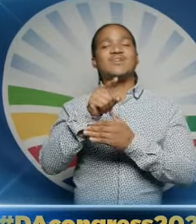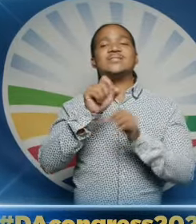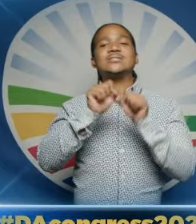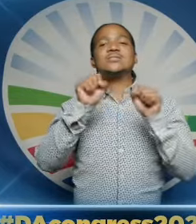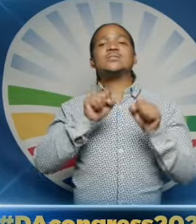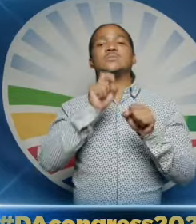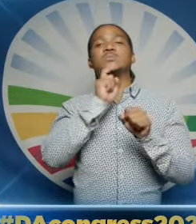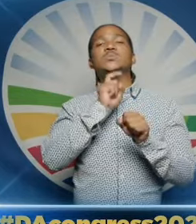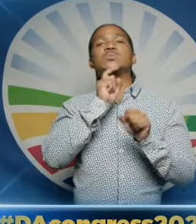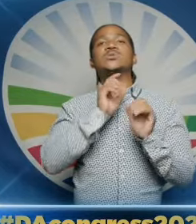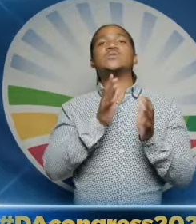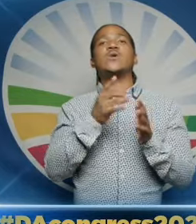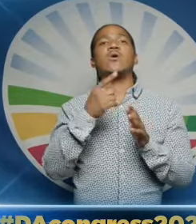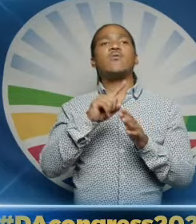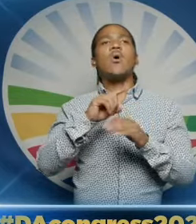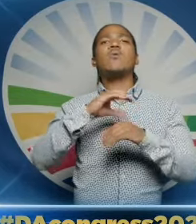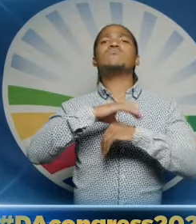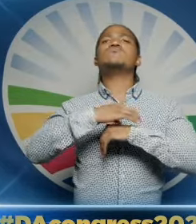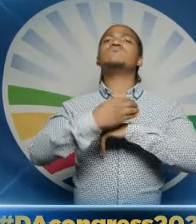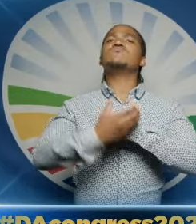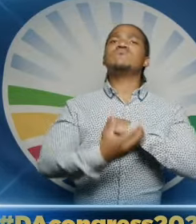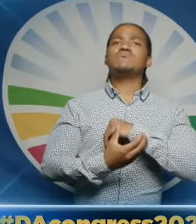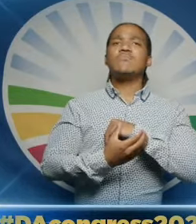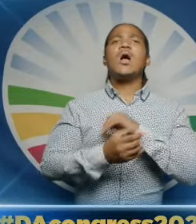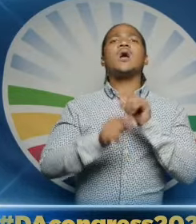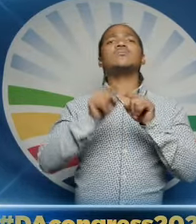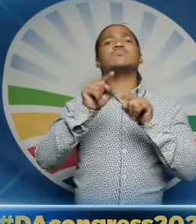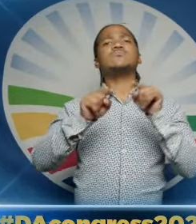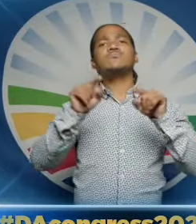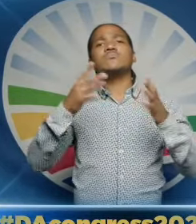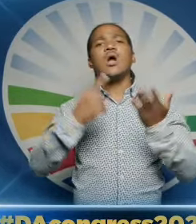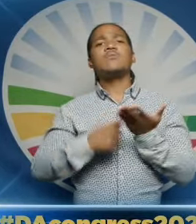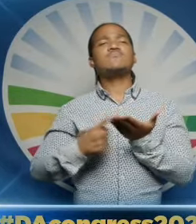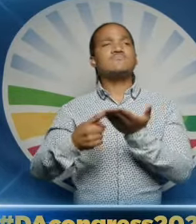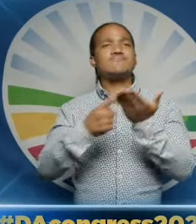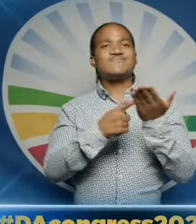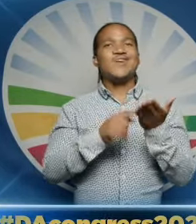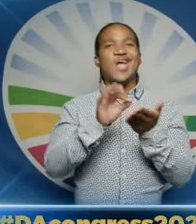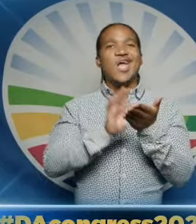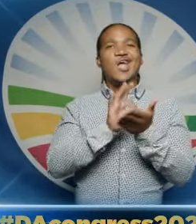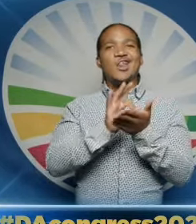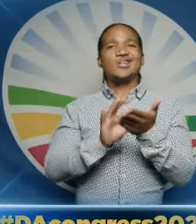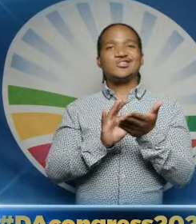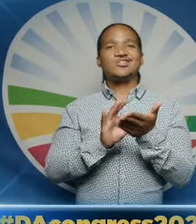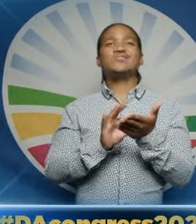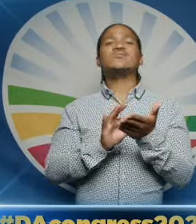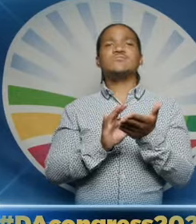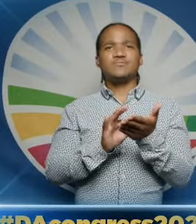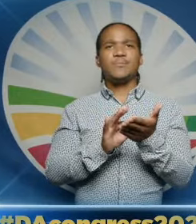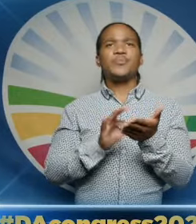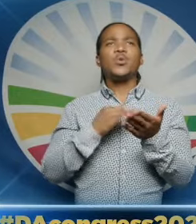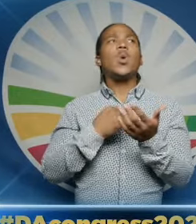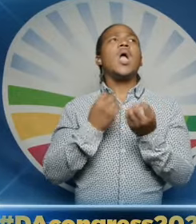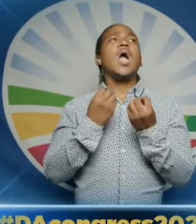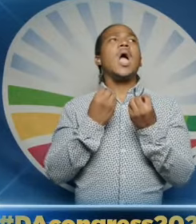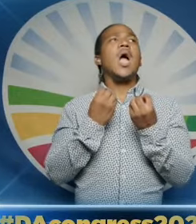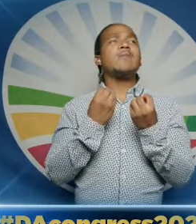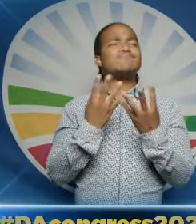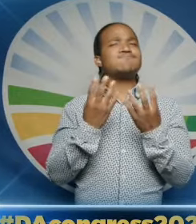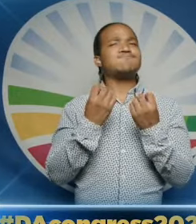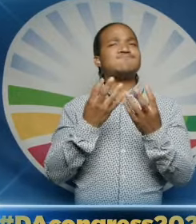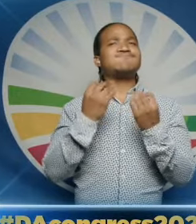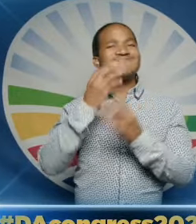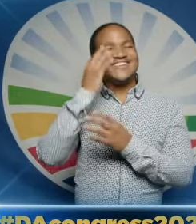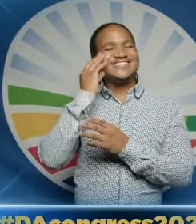provincial congresses and in various caucus elections. We have not experienced any problems with the